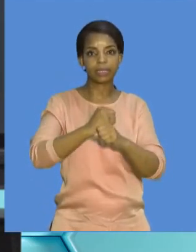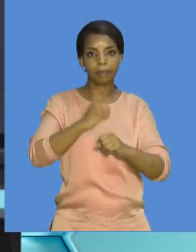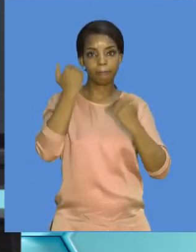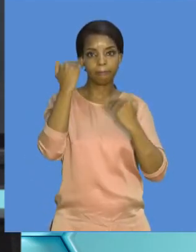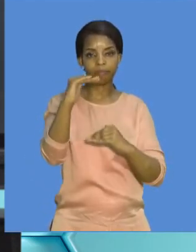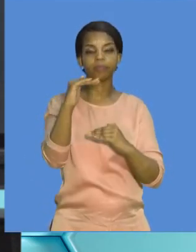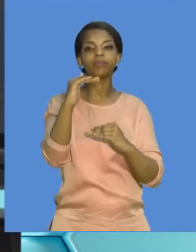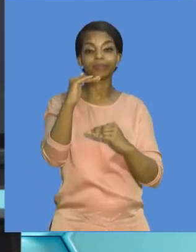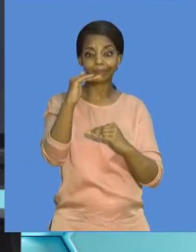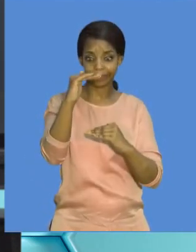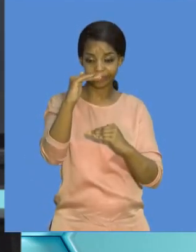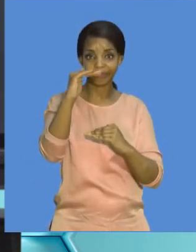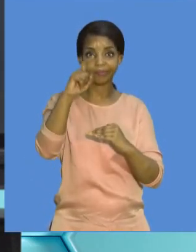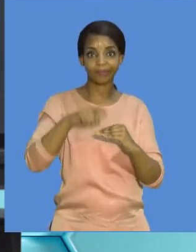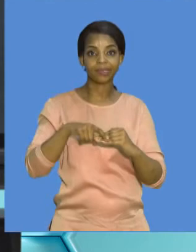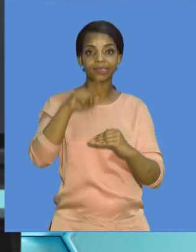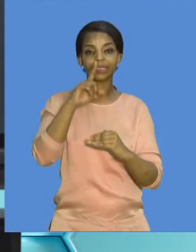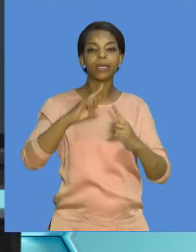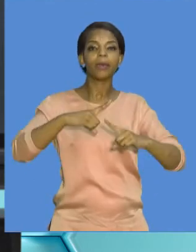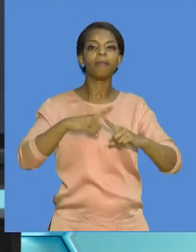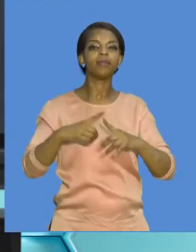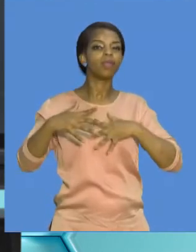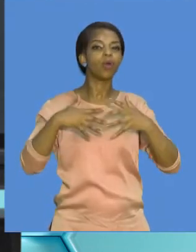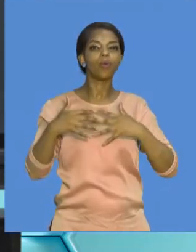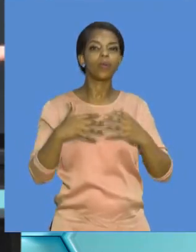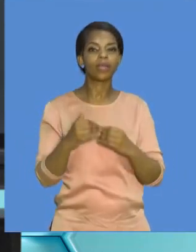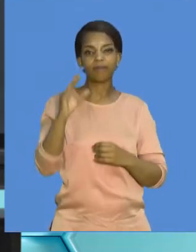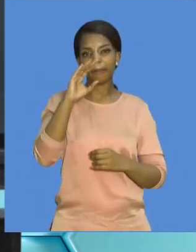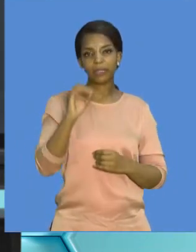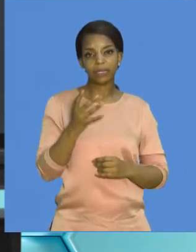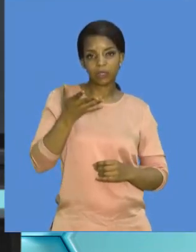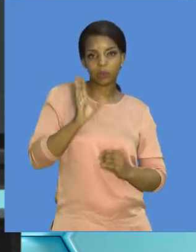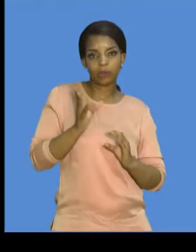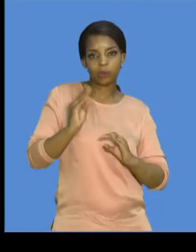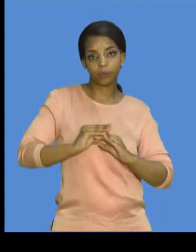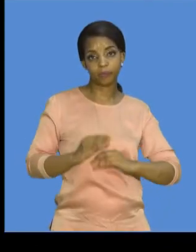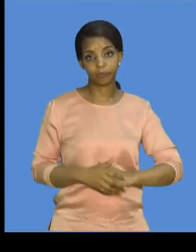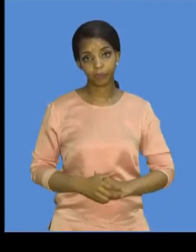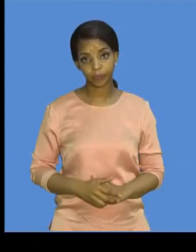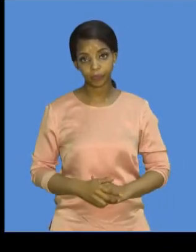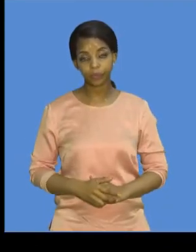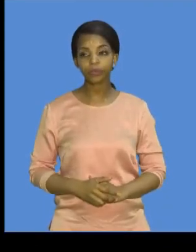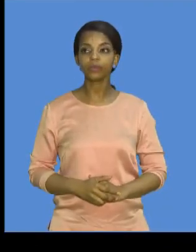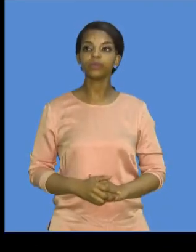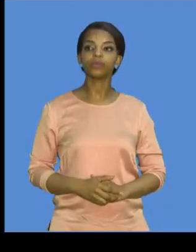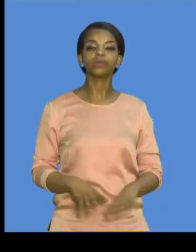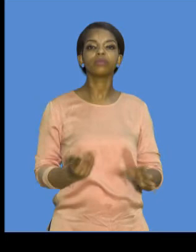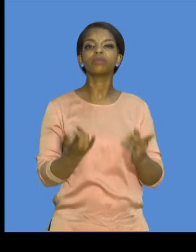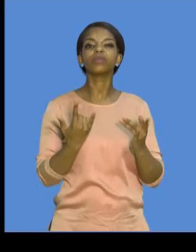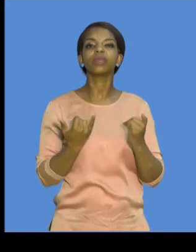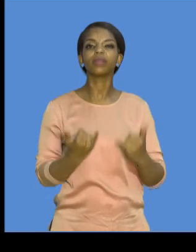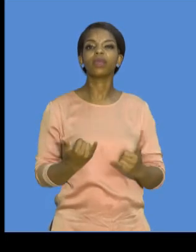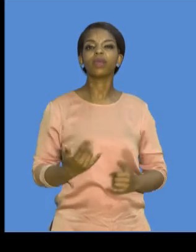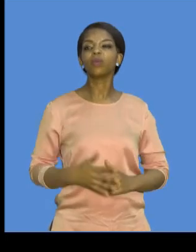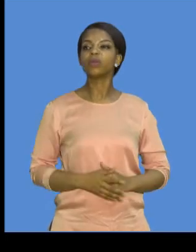year, and then multiply it by however many years that you are dealing with. Now, in terms